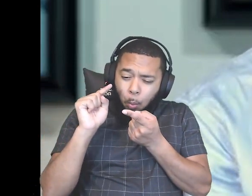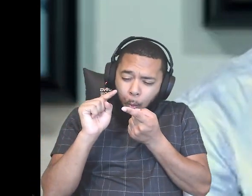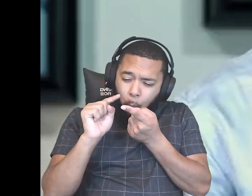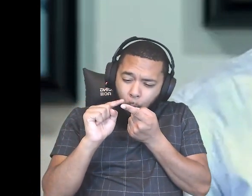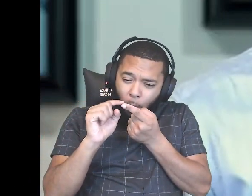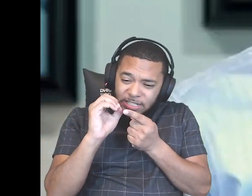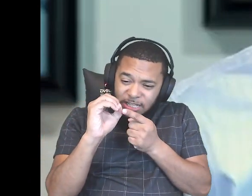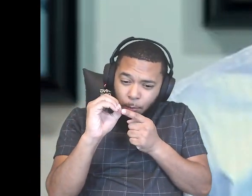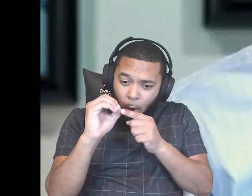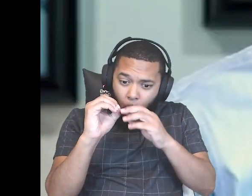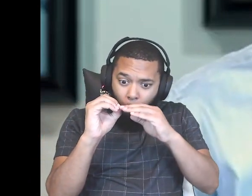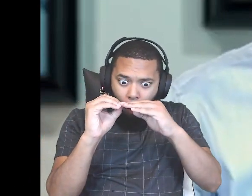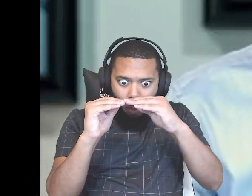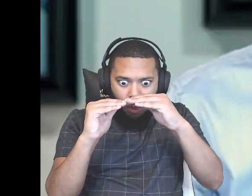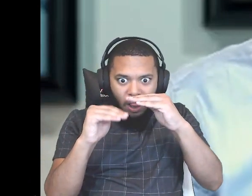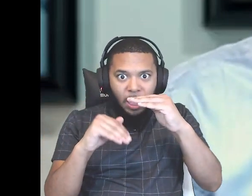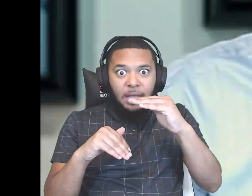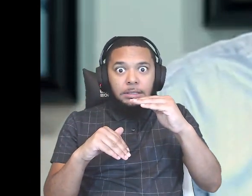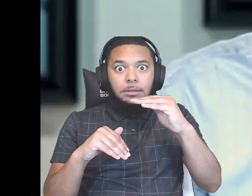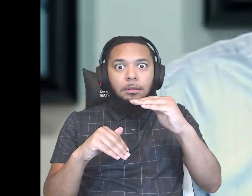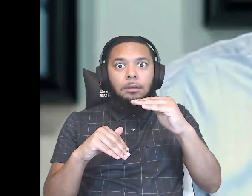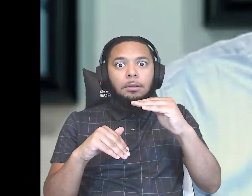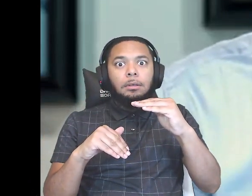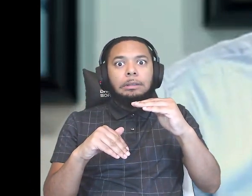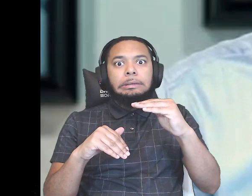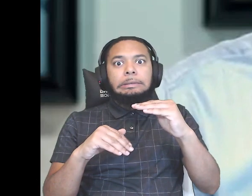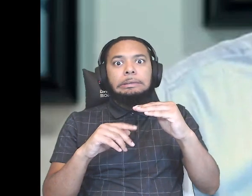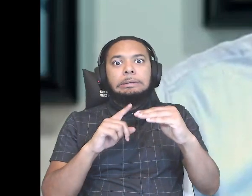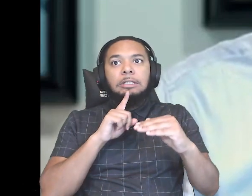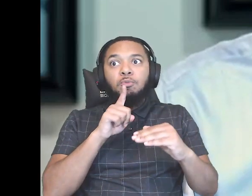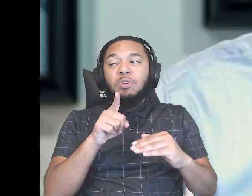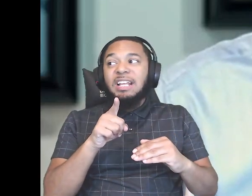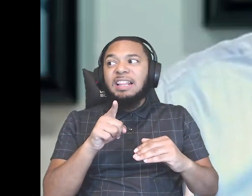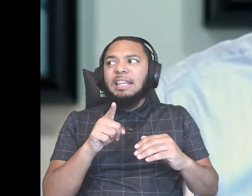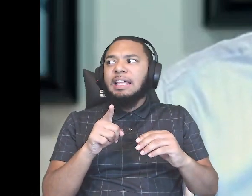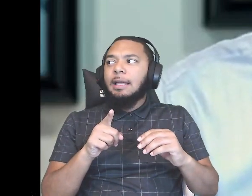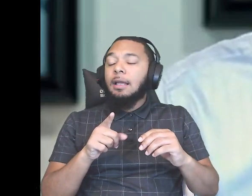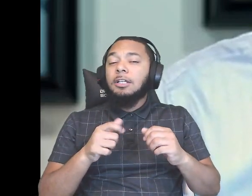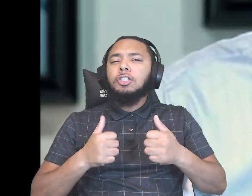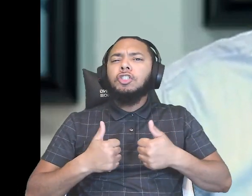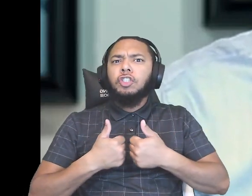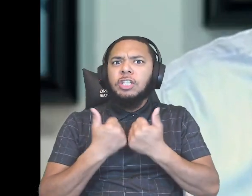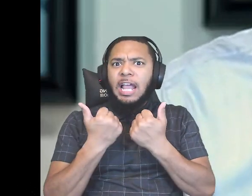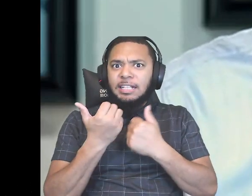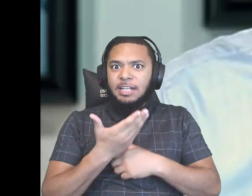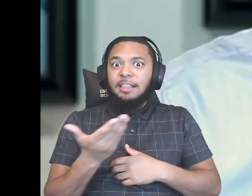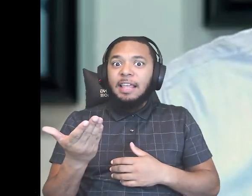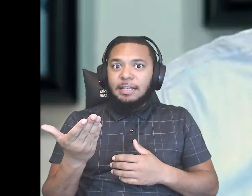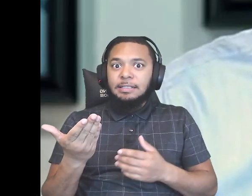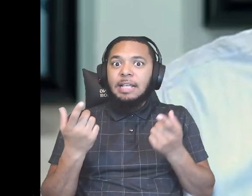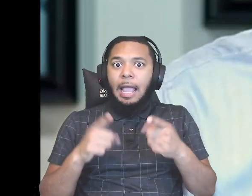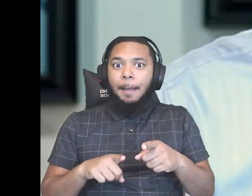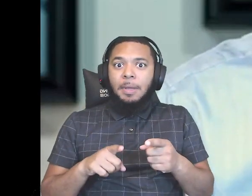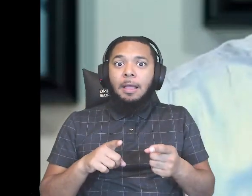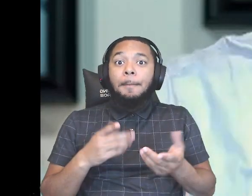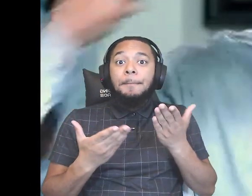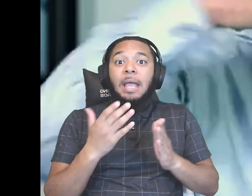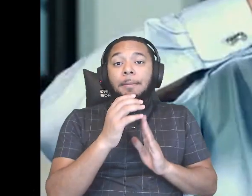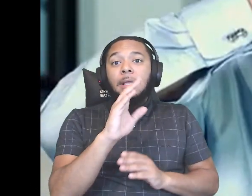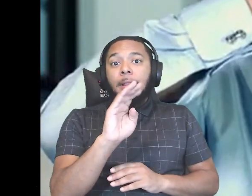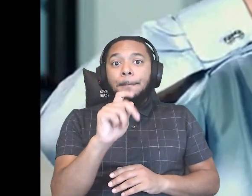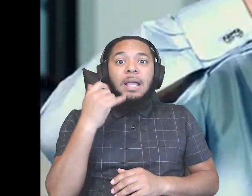zero, some really challenging things start to happen. The bank might call you and say, hey,